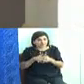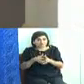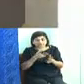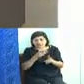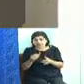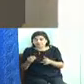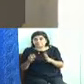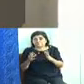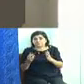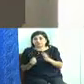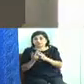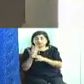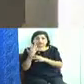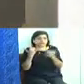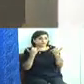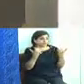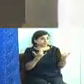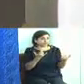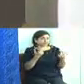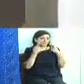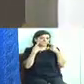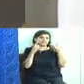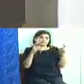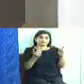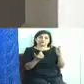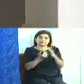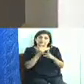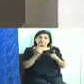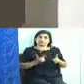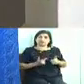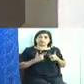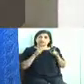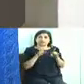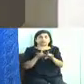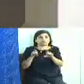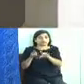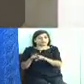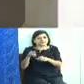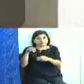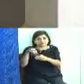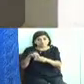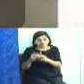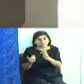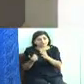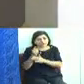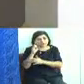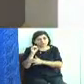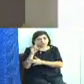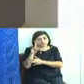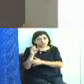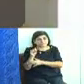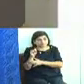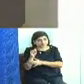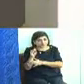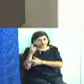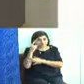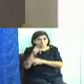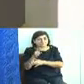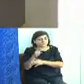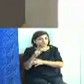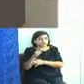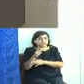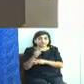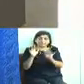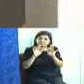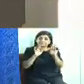Today, we claim new life as we sow new seeds for a vibrant future